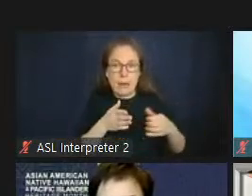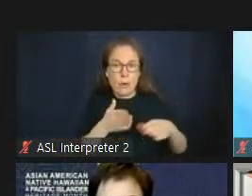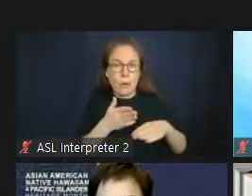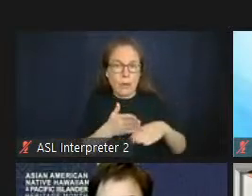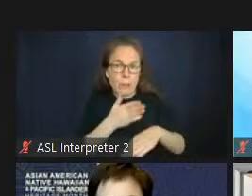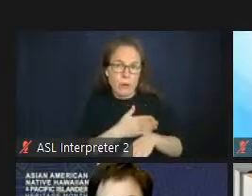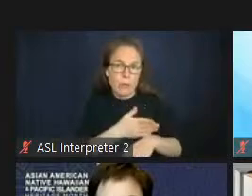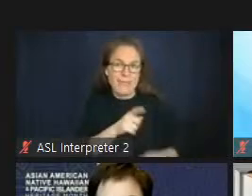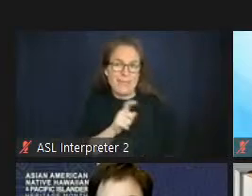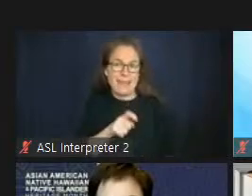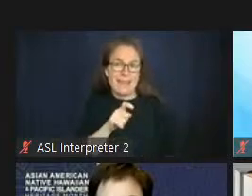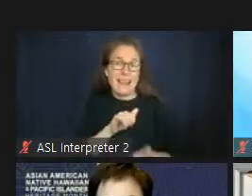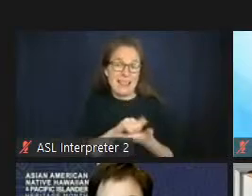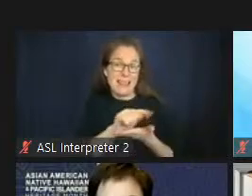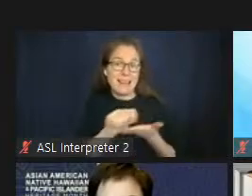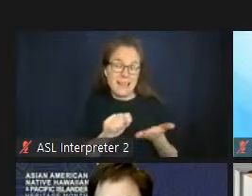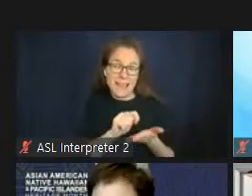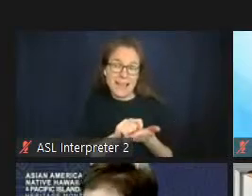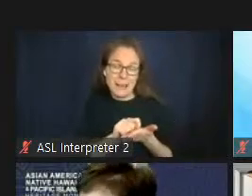needed at the time.